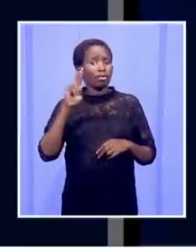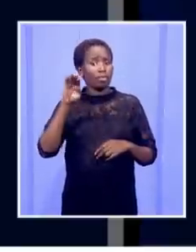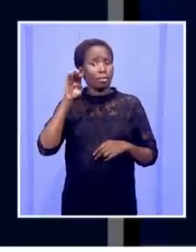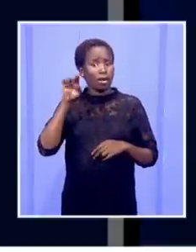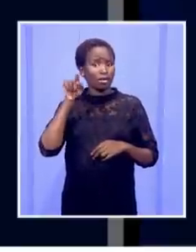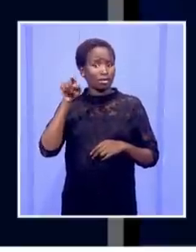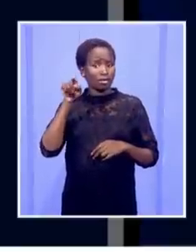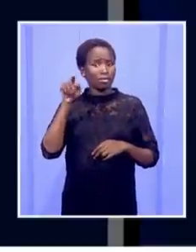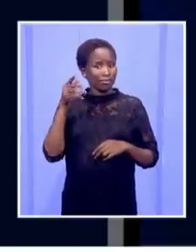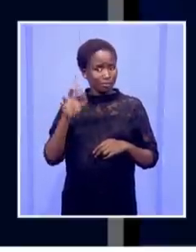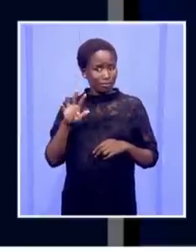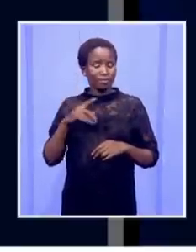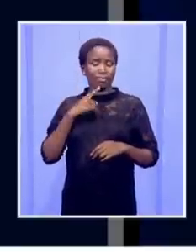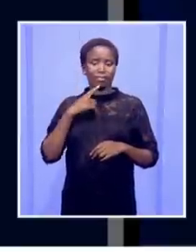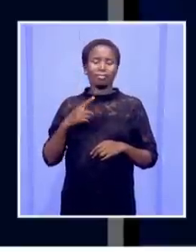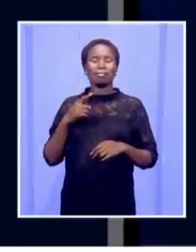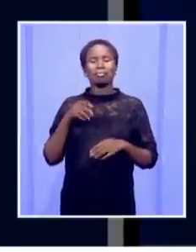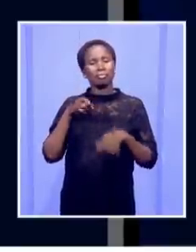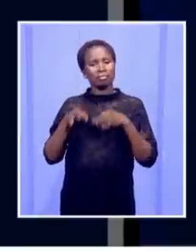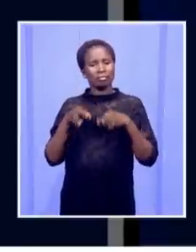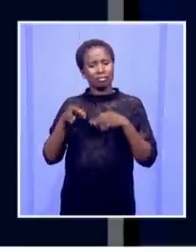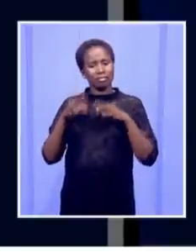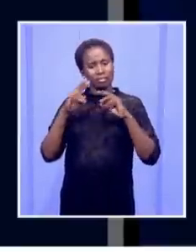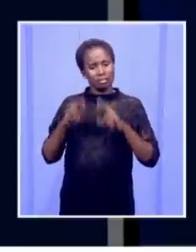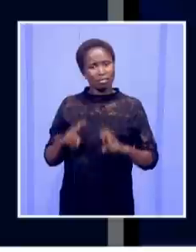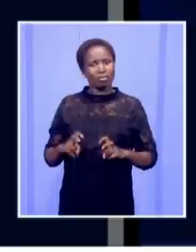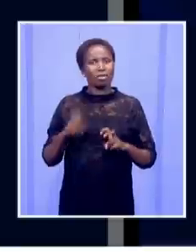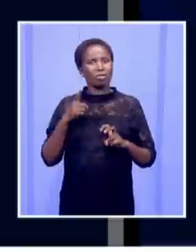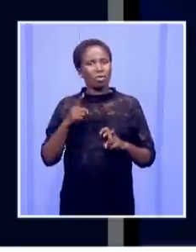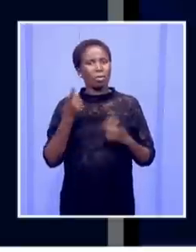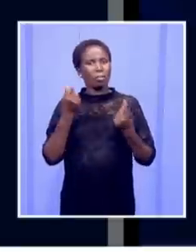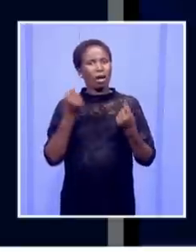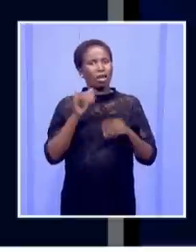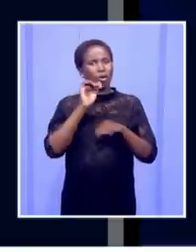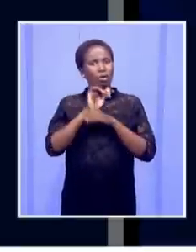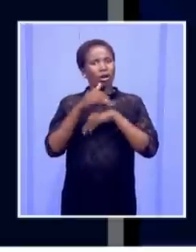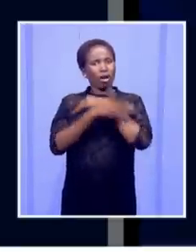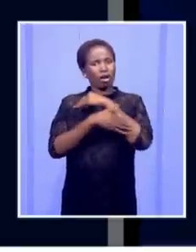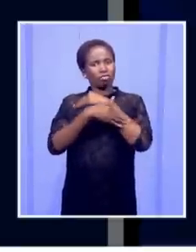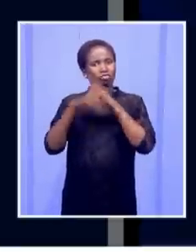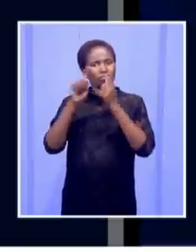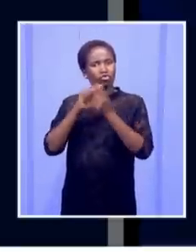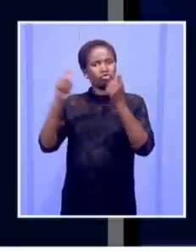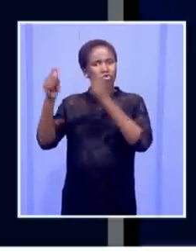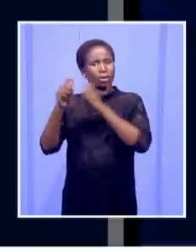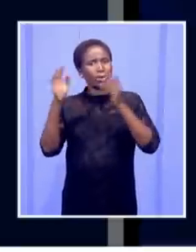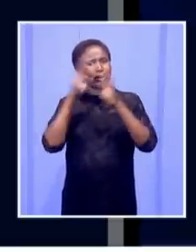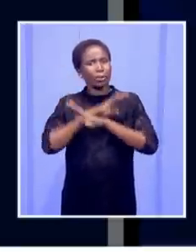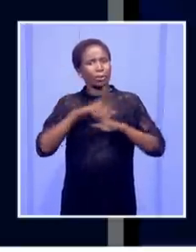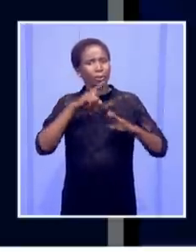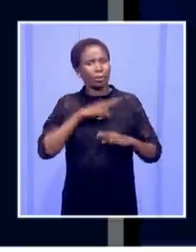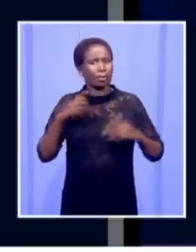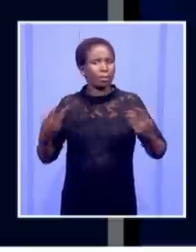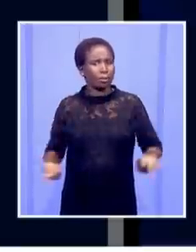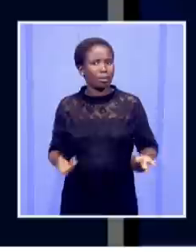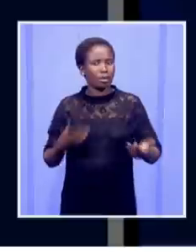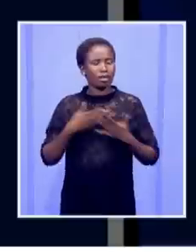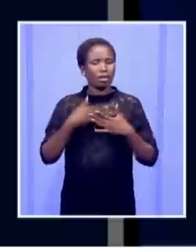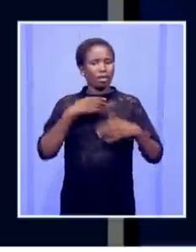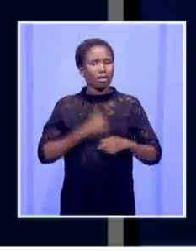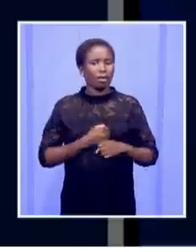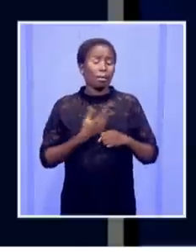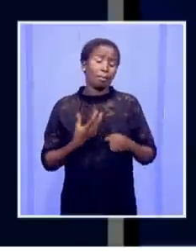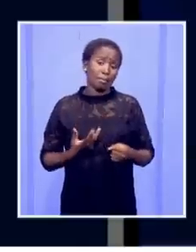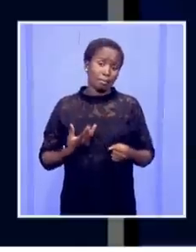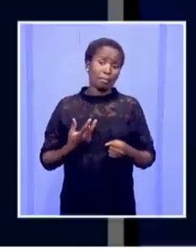because it said that they were still investigating the origins of the currency, which logic follows means that no declaration was made to the Reserve Bank. If logic follows,